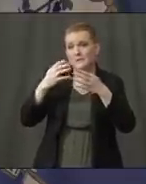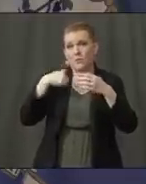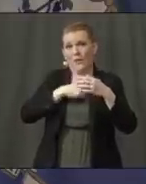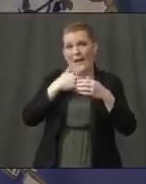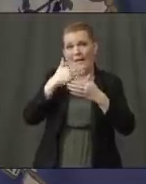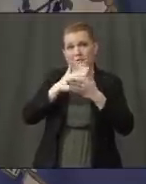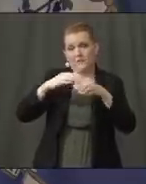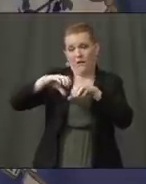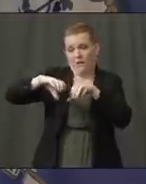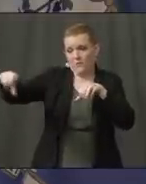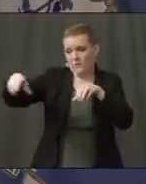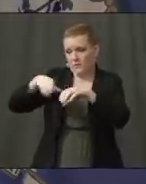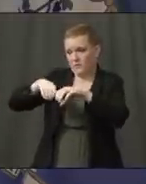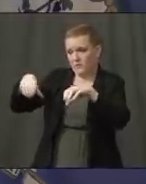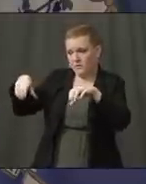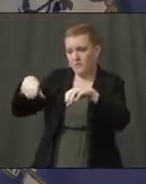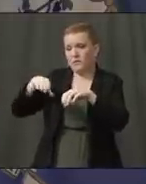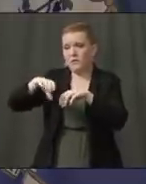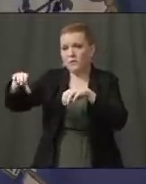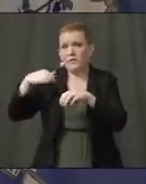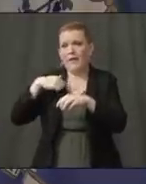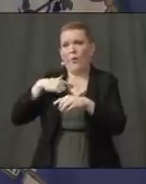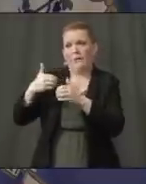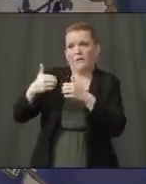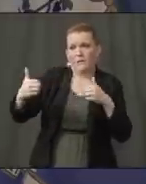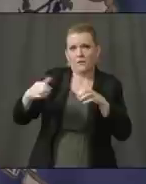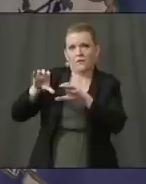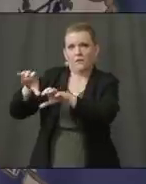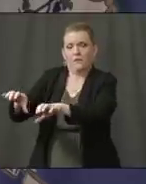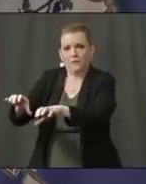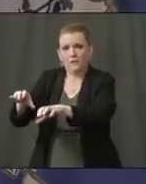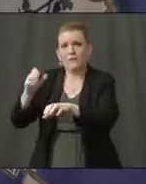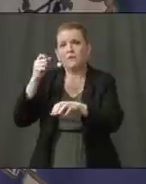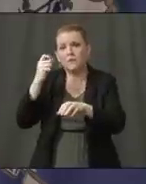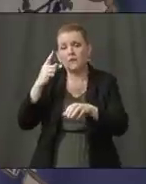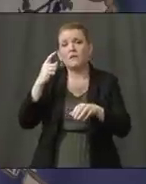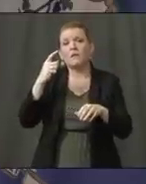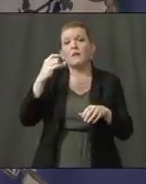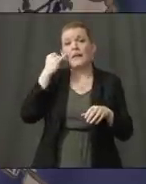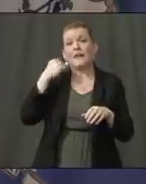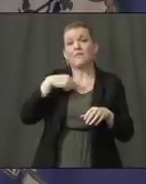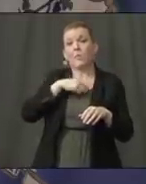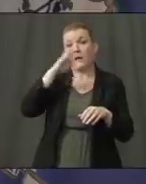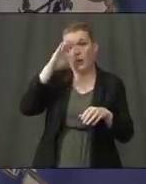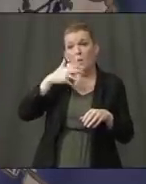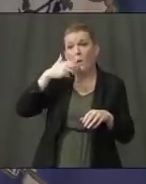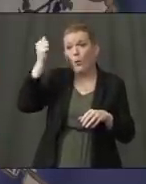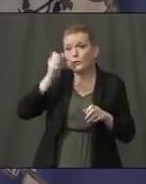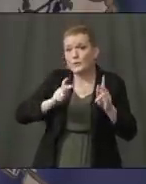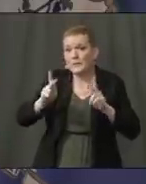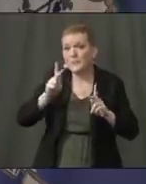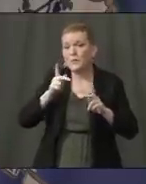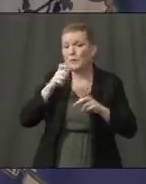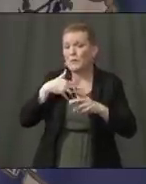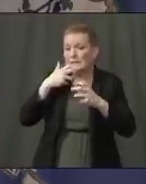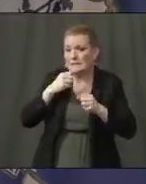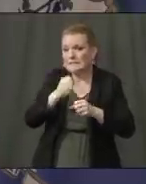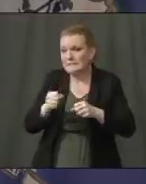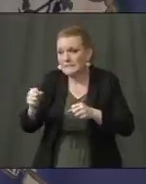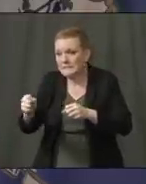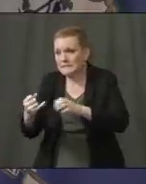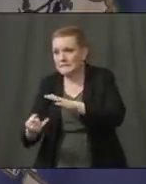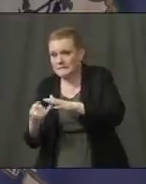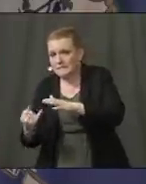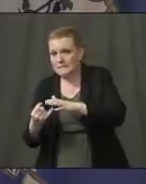if we find there's not a safe place for them to be outside of the correctional facility, if we find that the safest place for them to